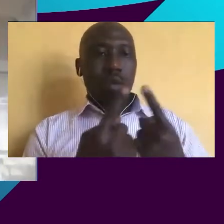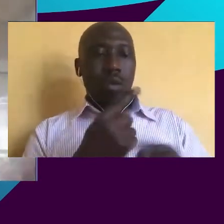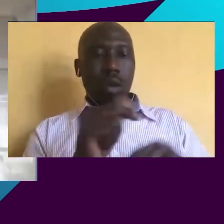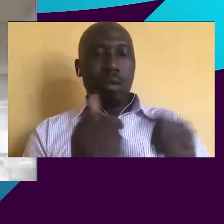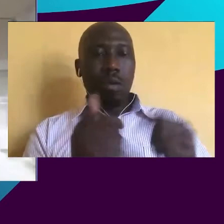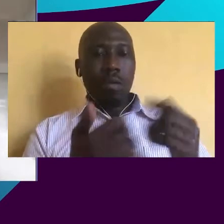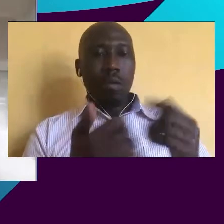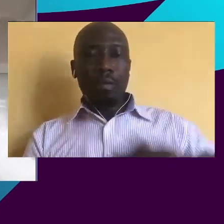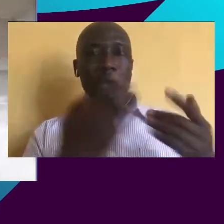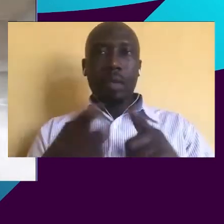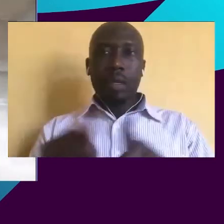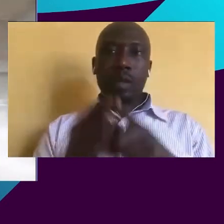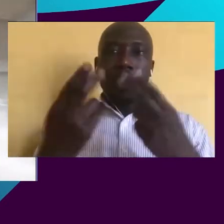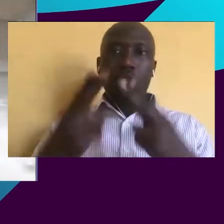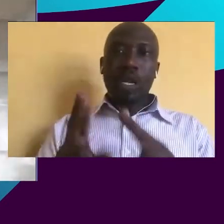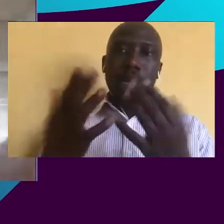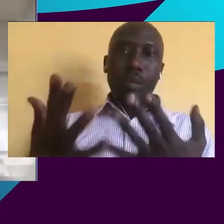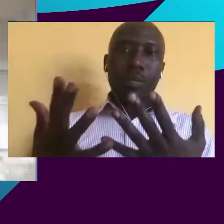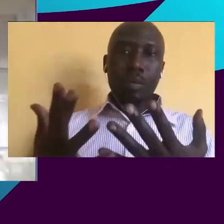start,